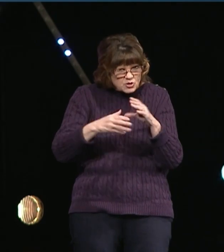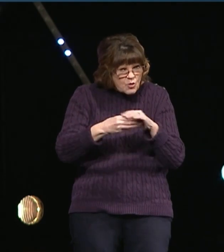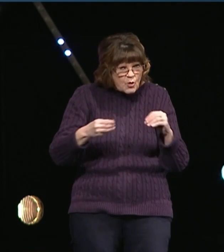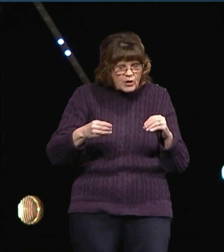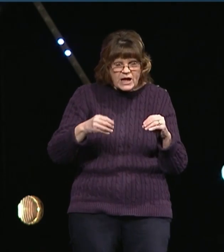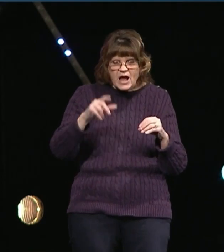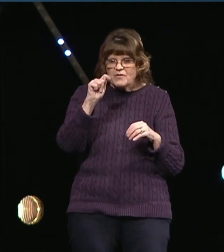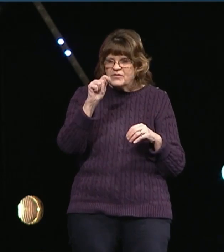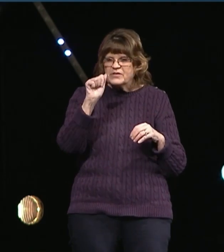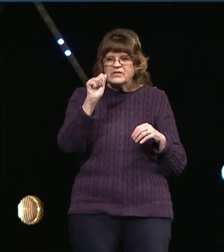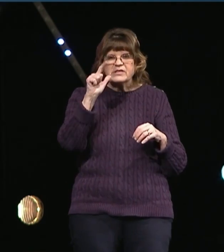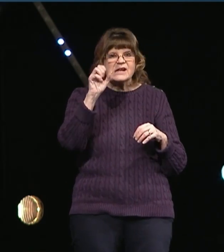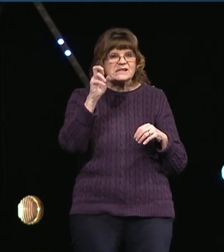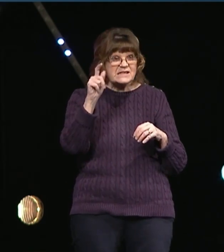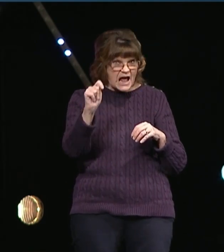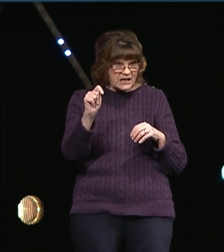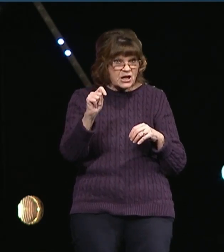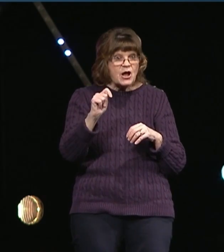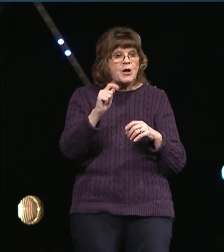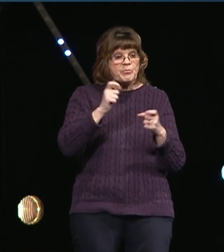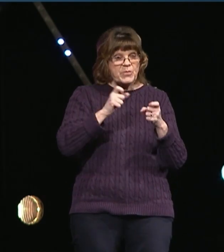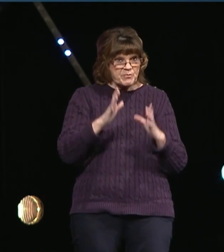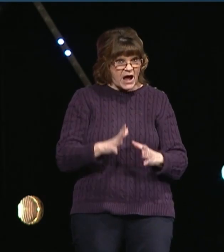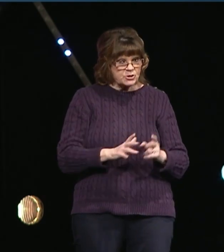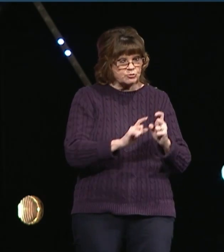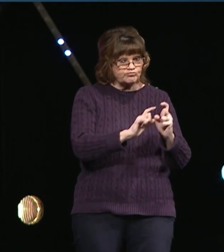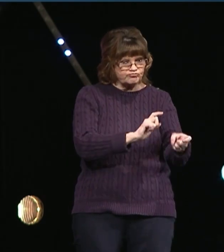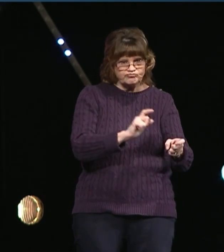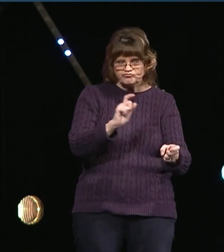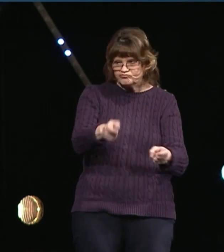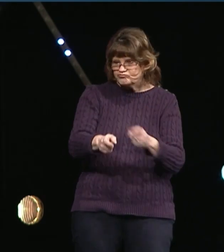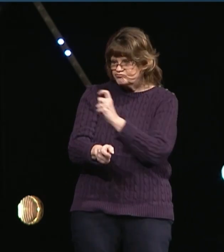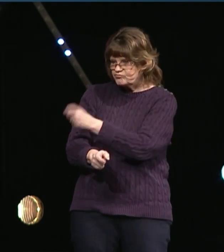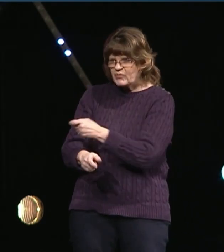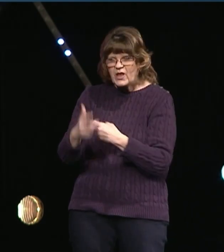where the master gives three servants different